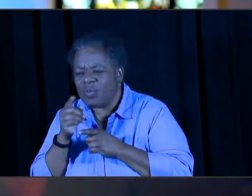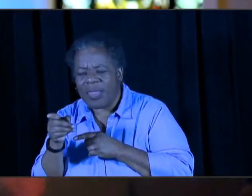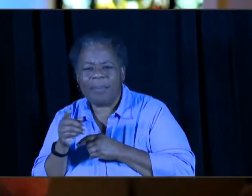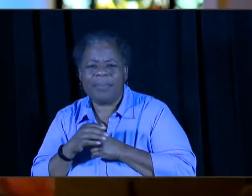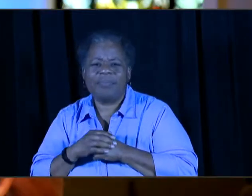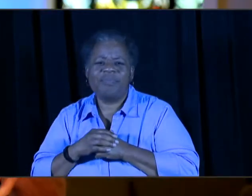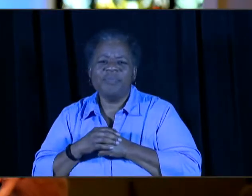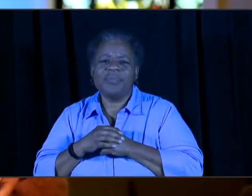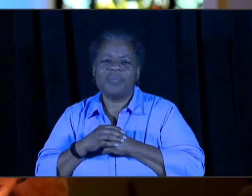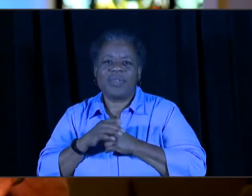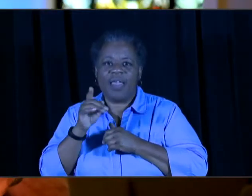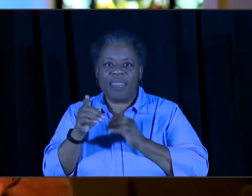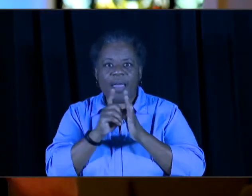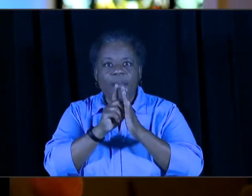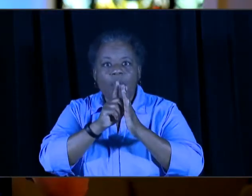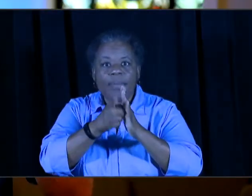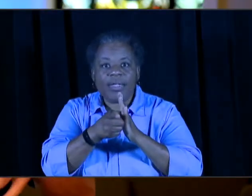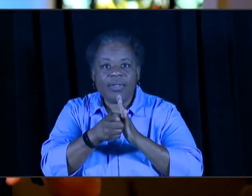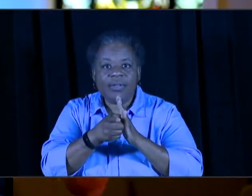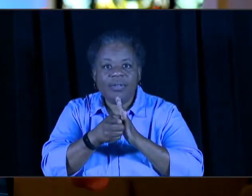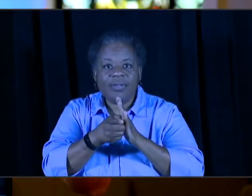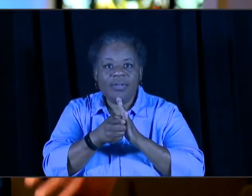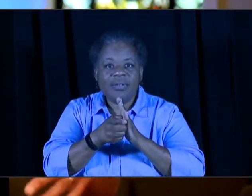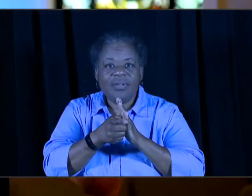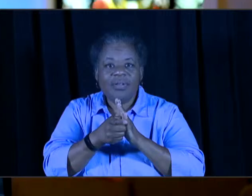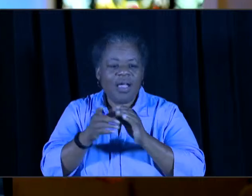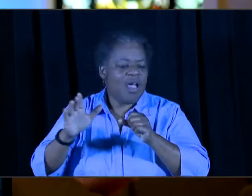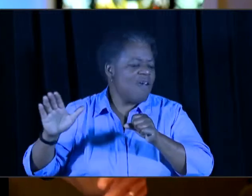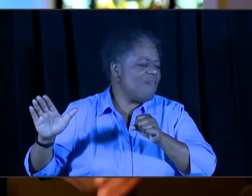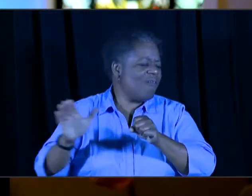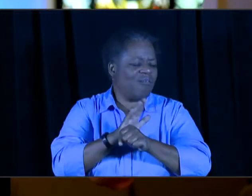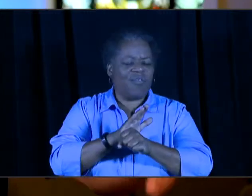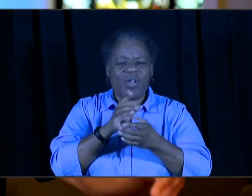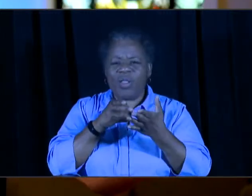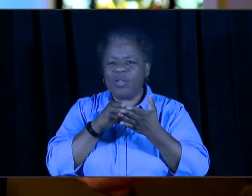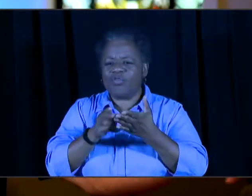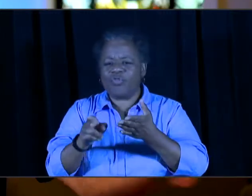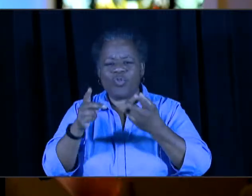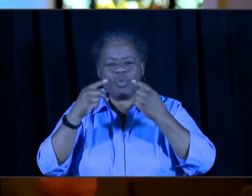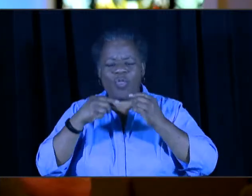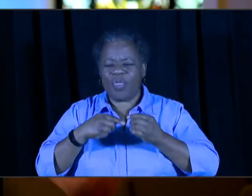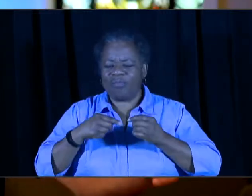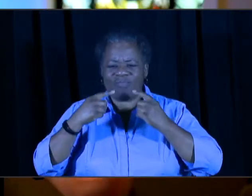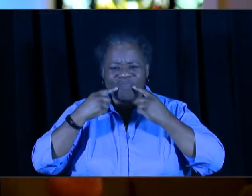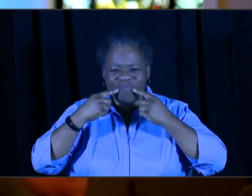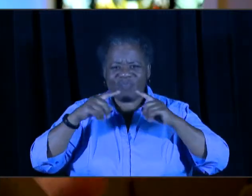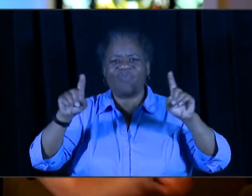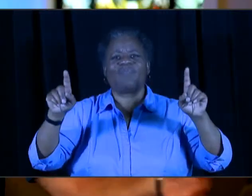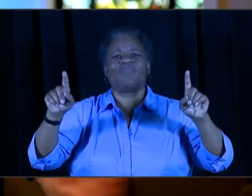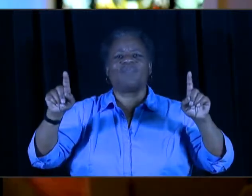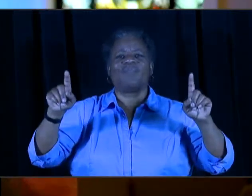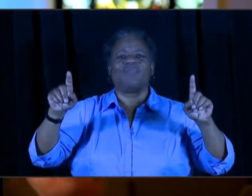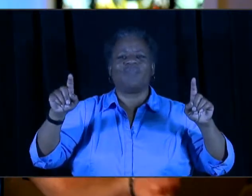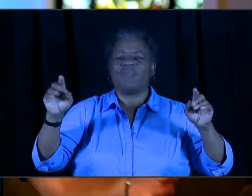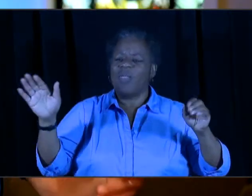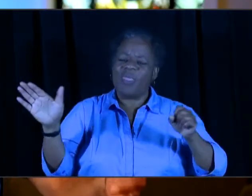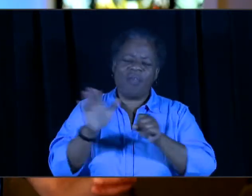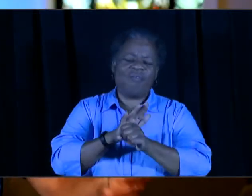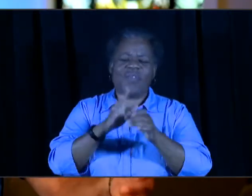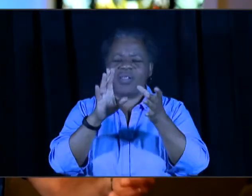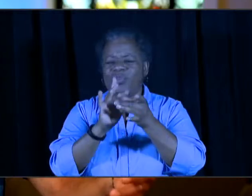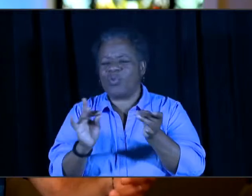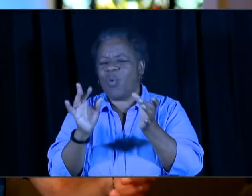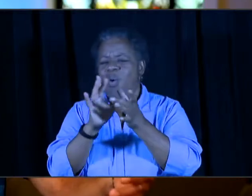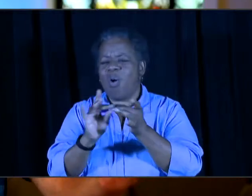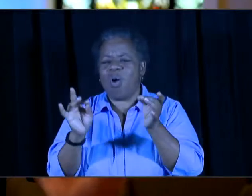In that moment, when the full truth finally comes out, when the whole story is told